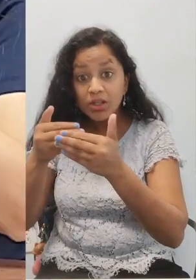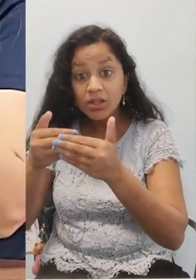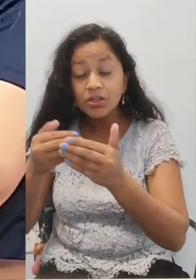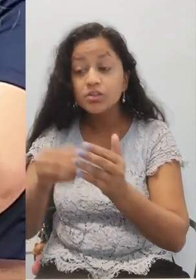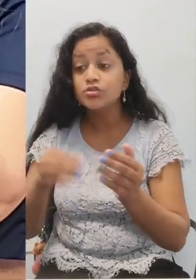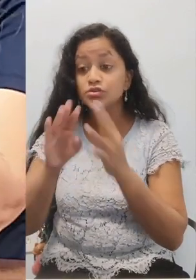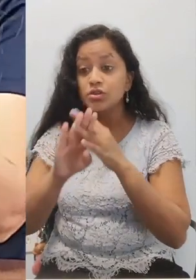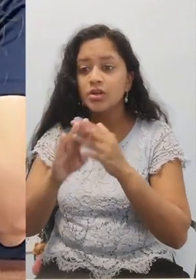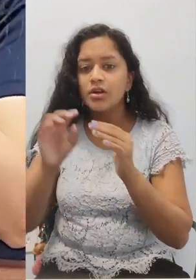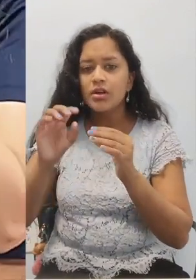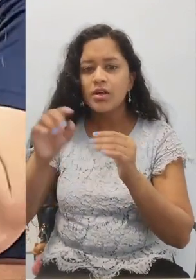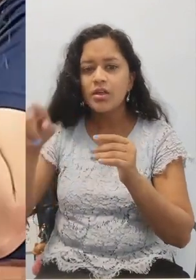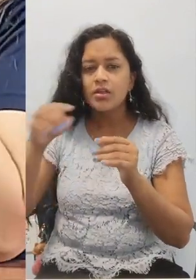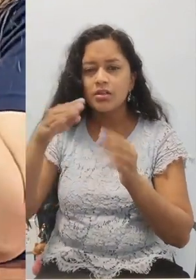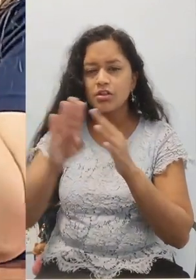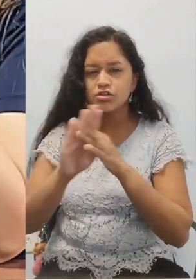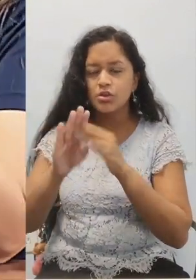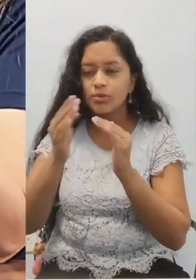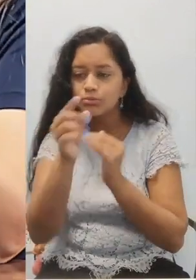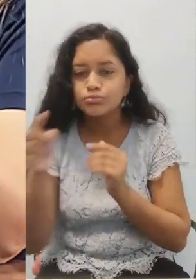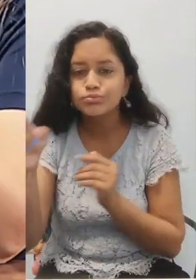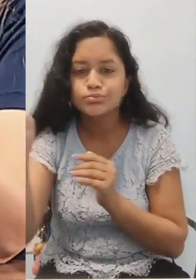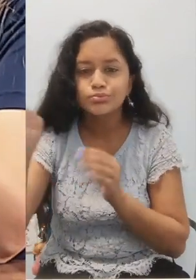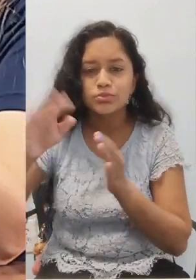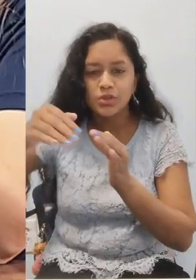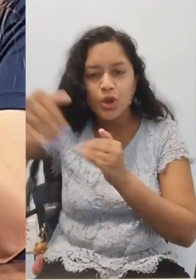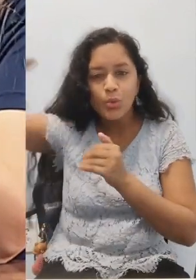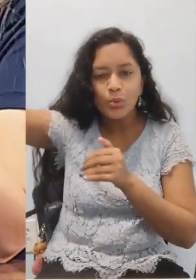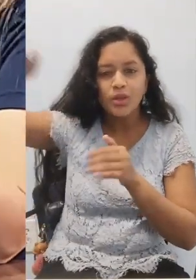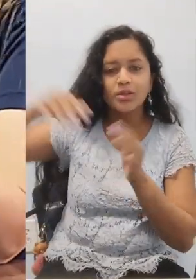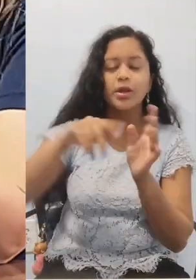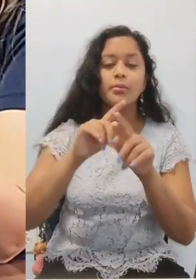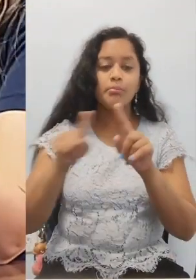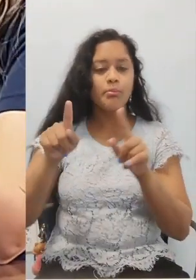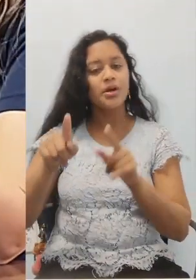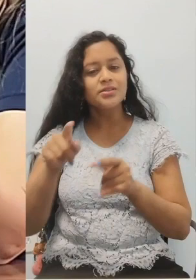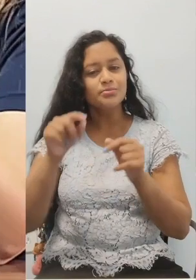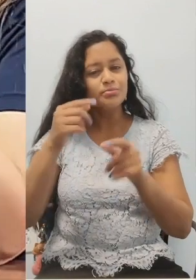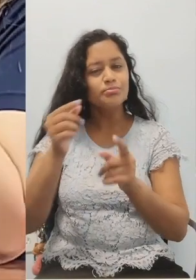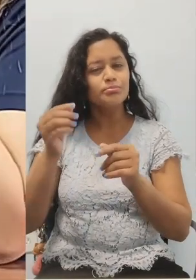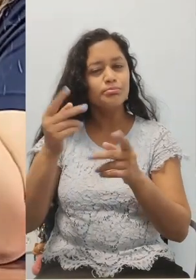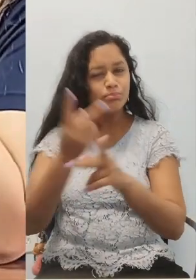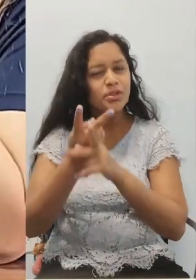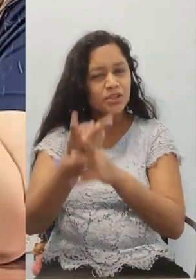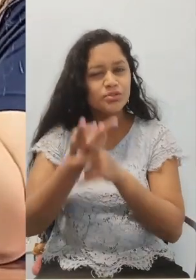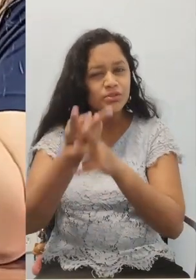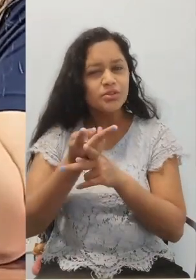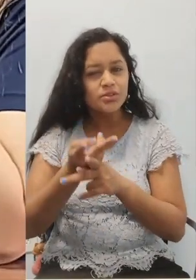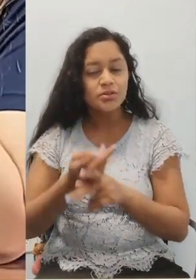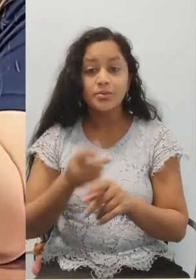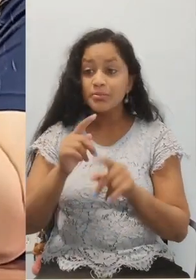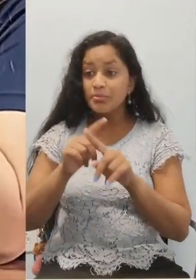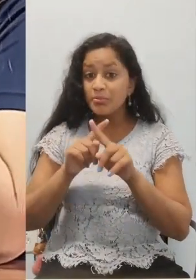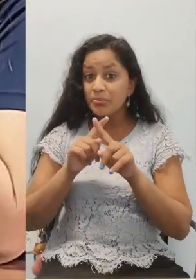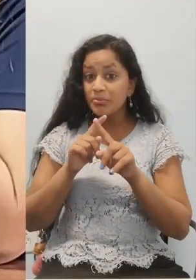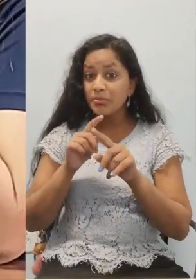anyway, like it's scared of you. Then you miss out the opportunity of actually seeing it. But